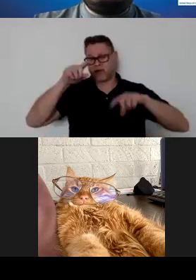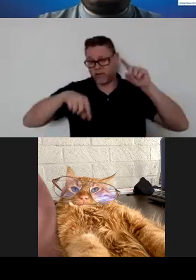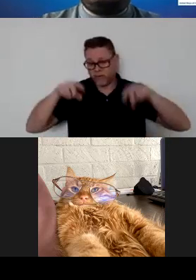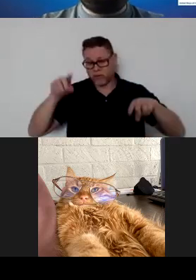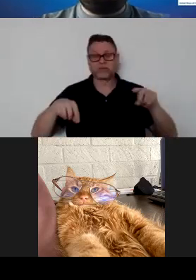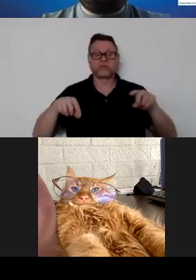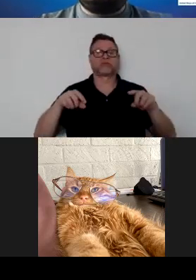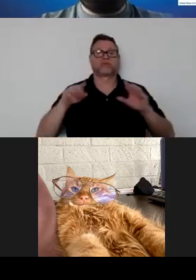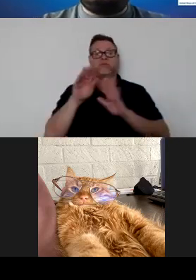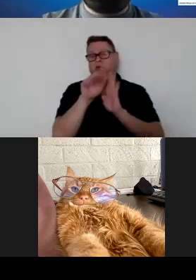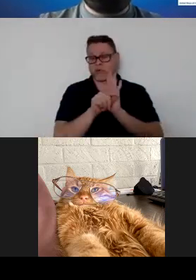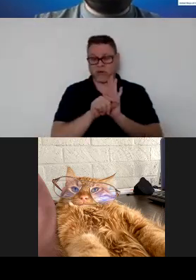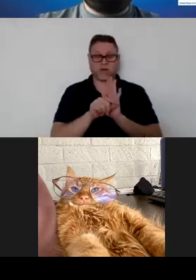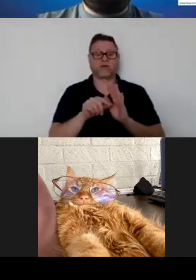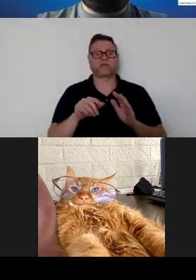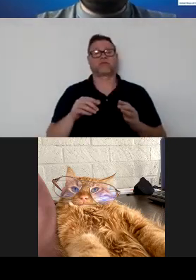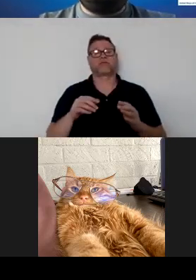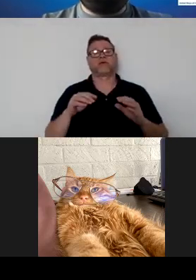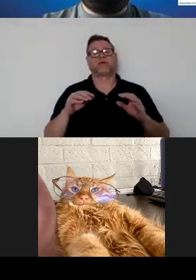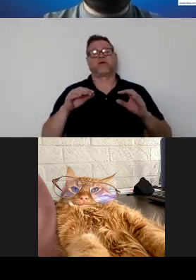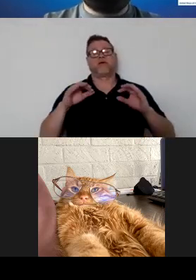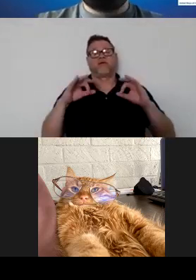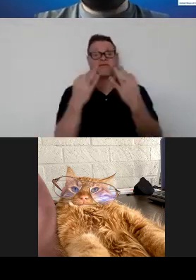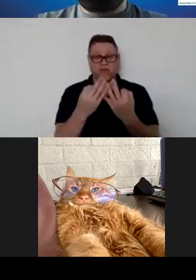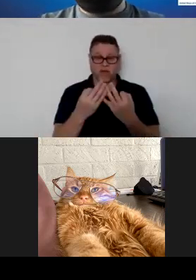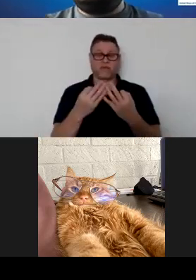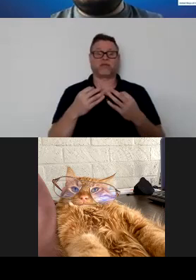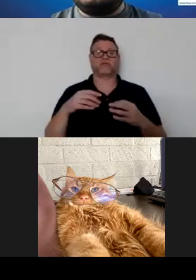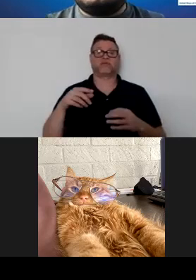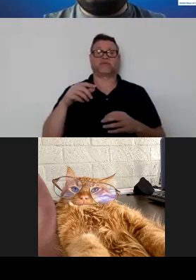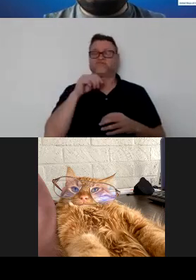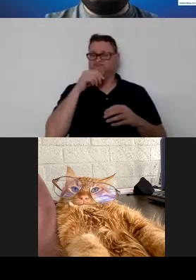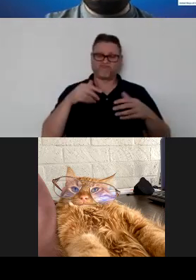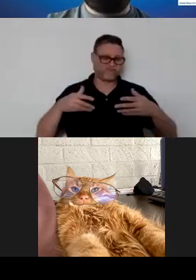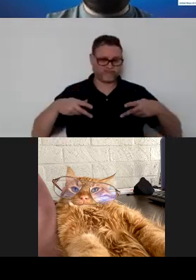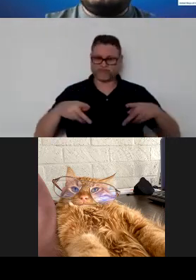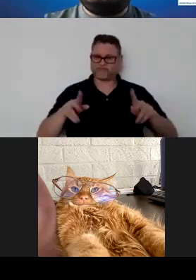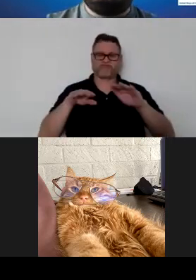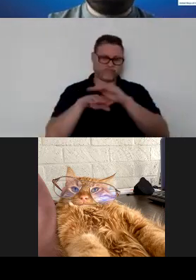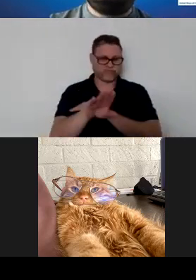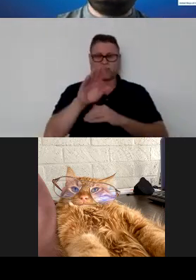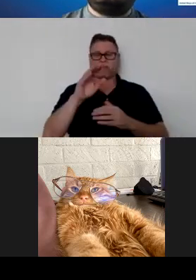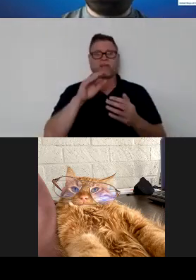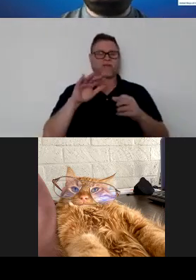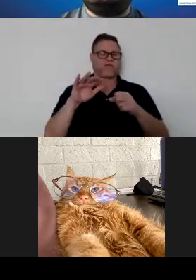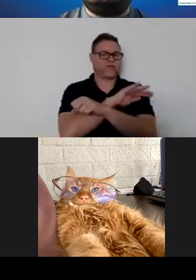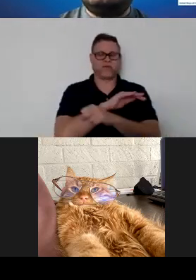addition, families in low-income areas often deal with other impediments to full participation in school life, such as language